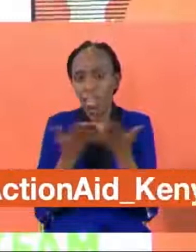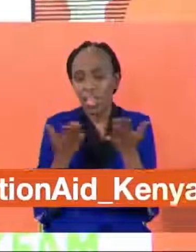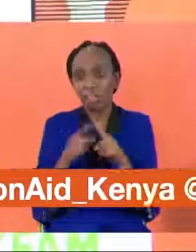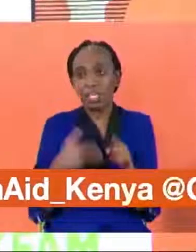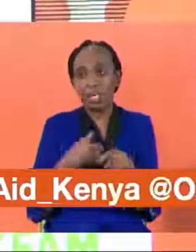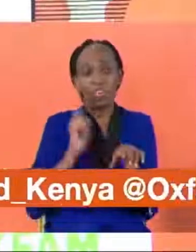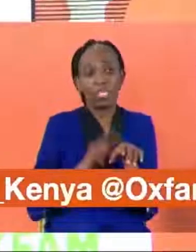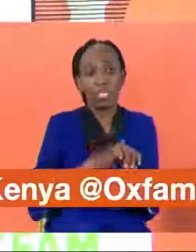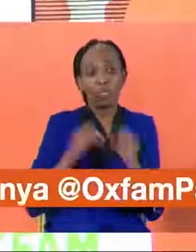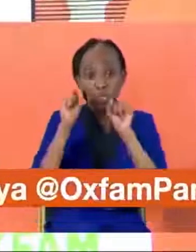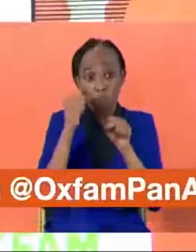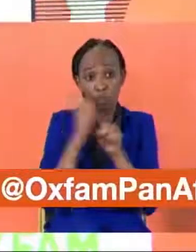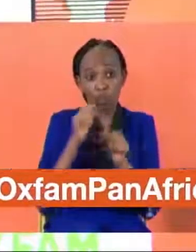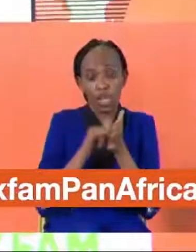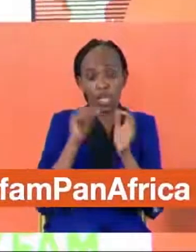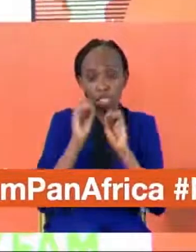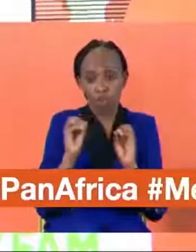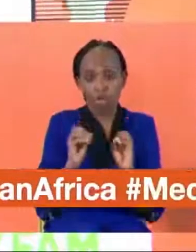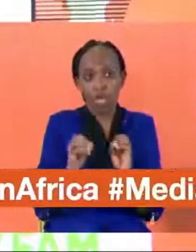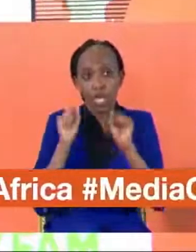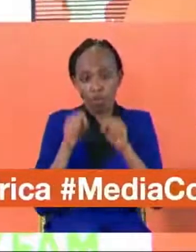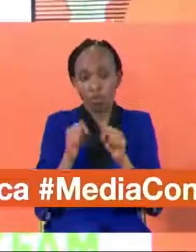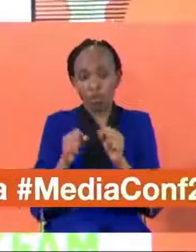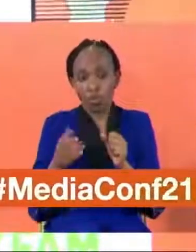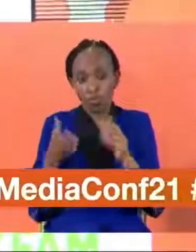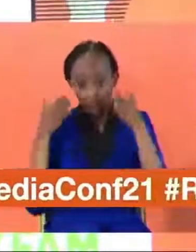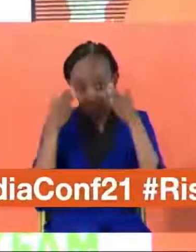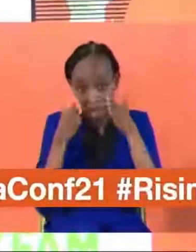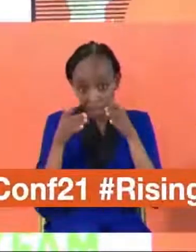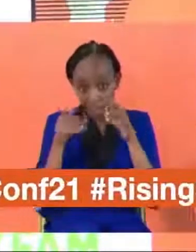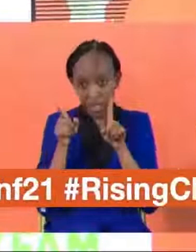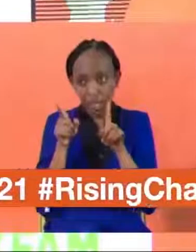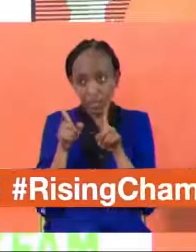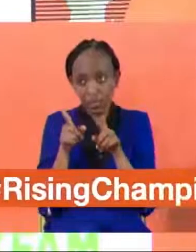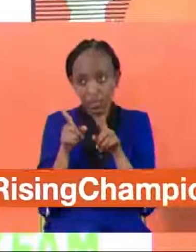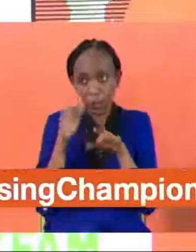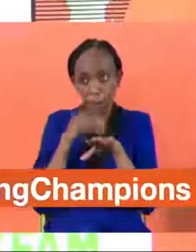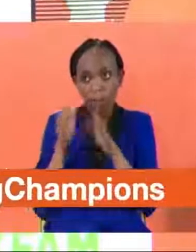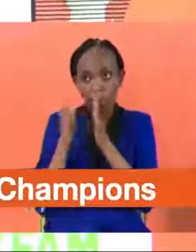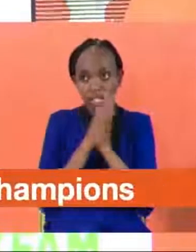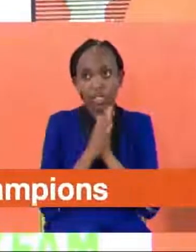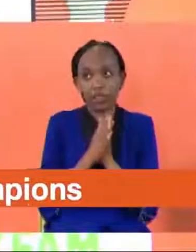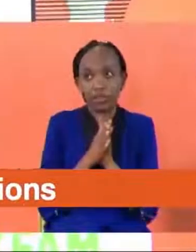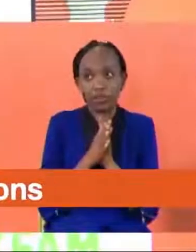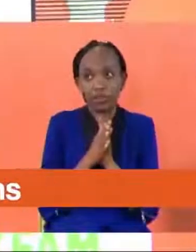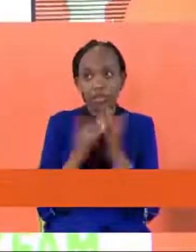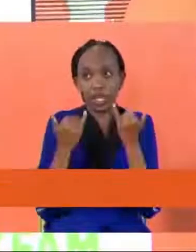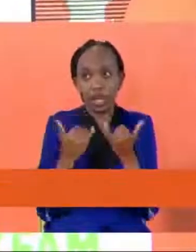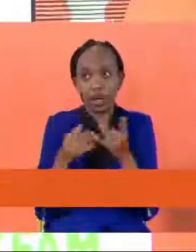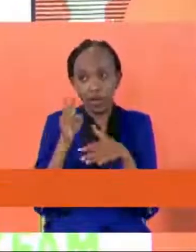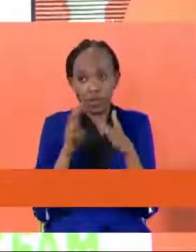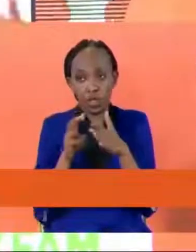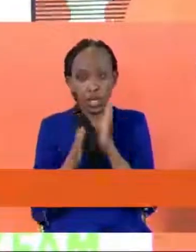have the time to be able to do that. So being able to really narrow down and focus on your story. Now, looking